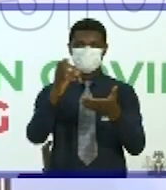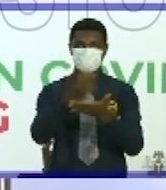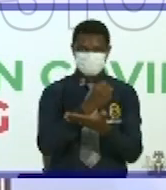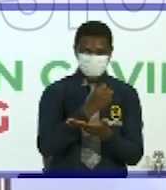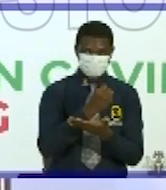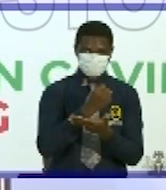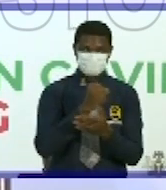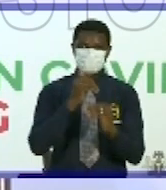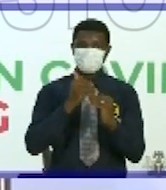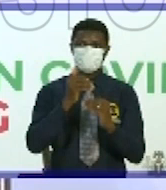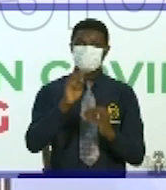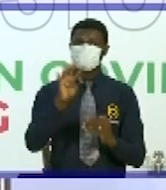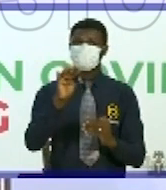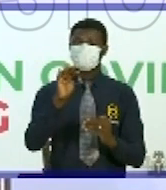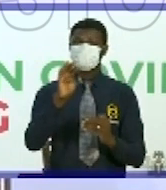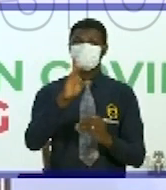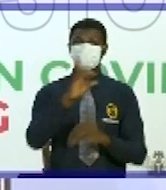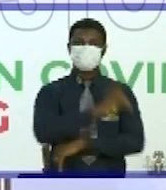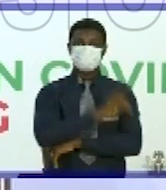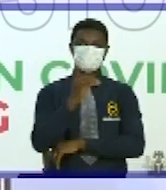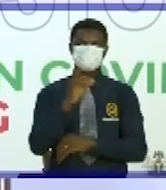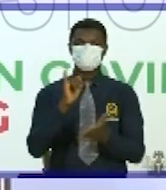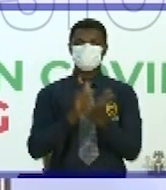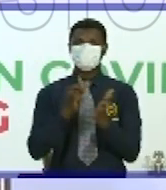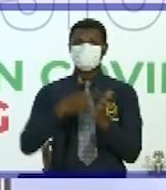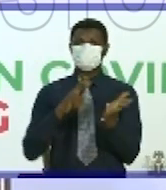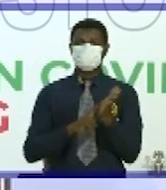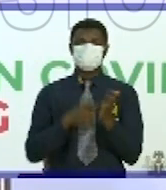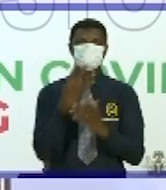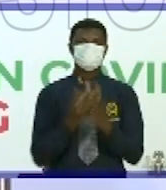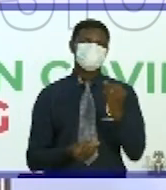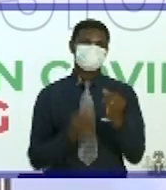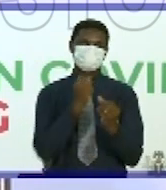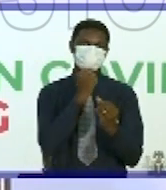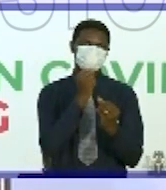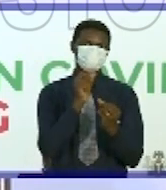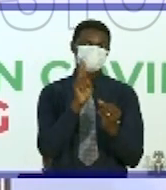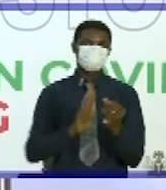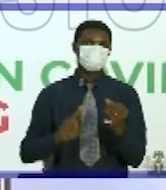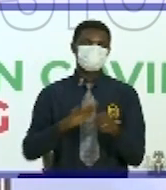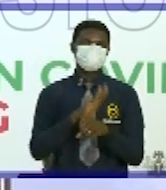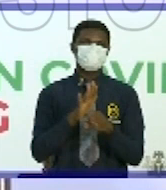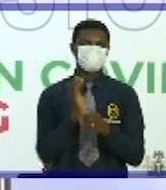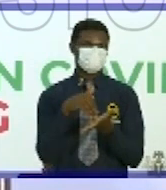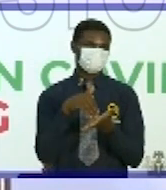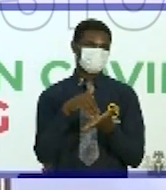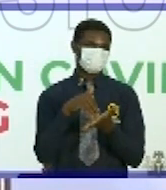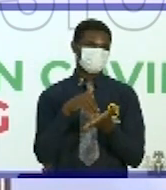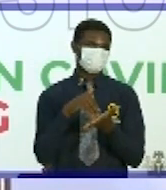So we have actually worked very painstakingly to make sure this is done. Like I mentioned,